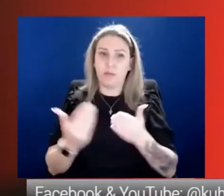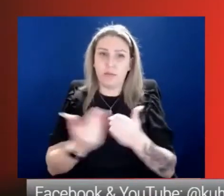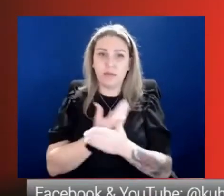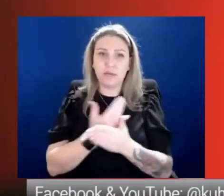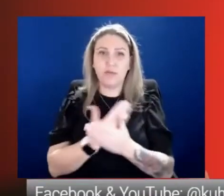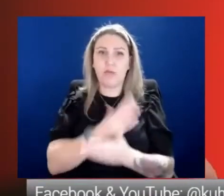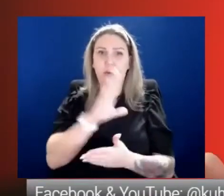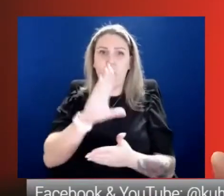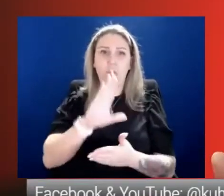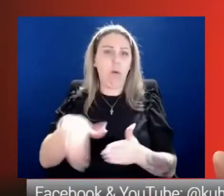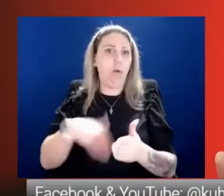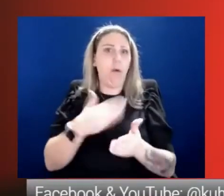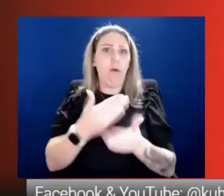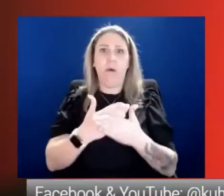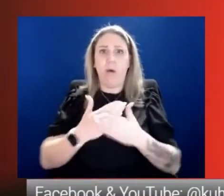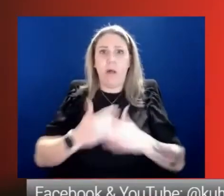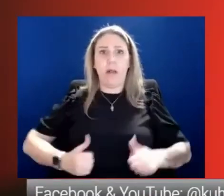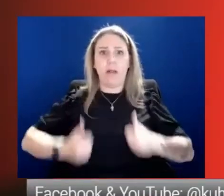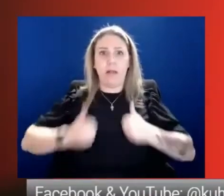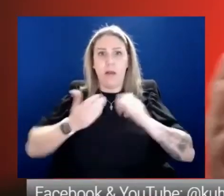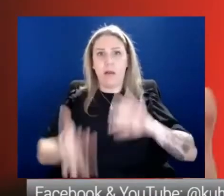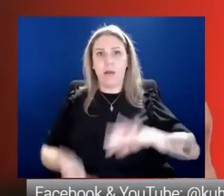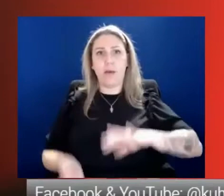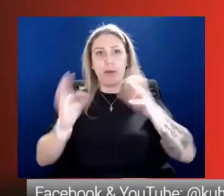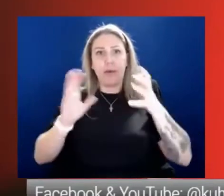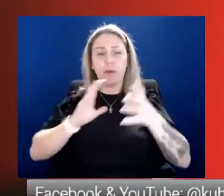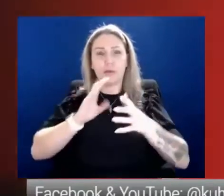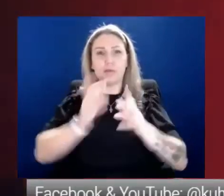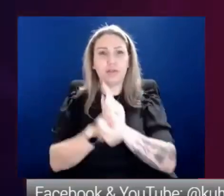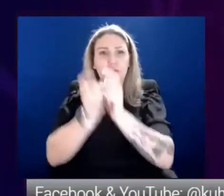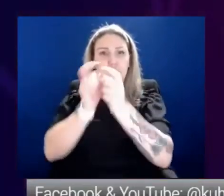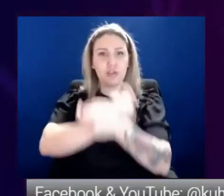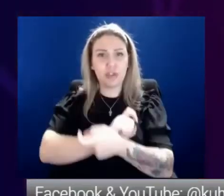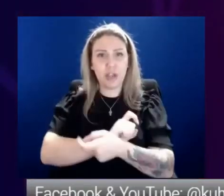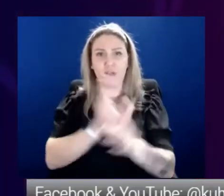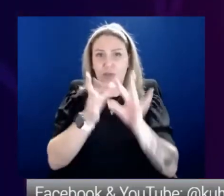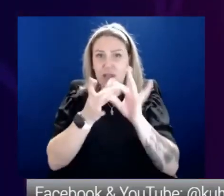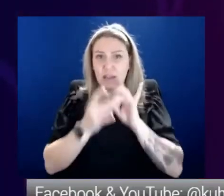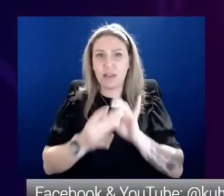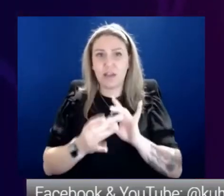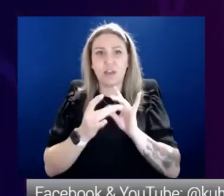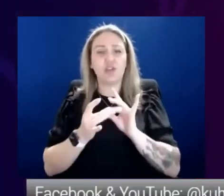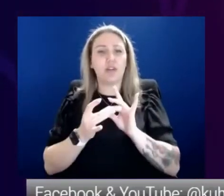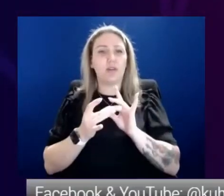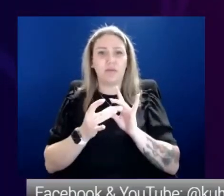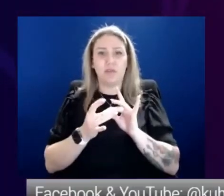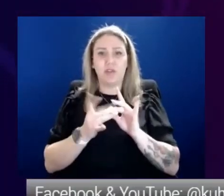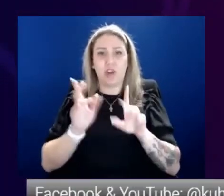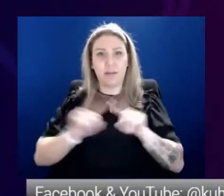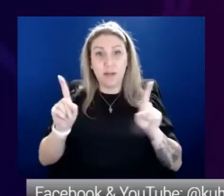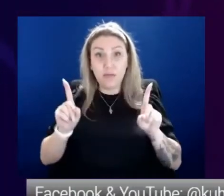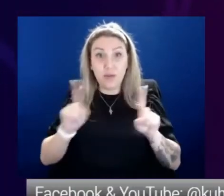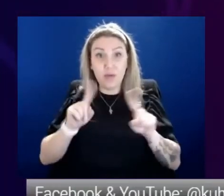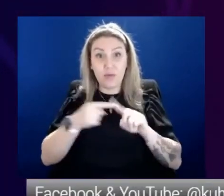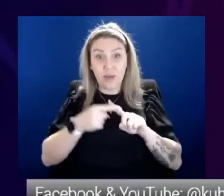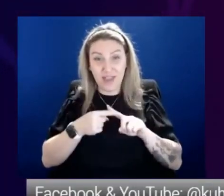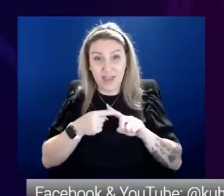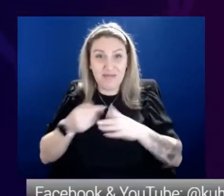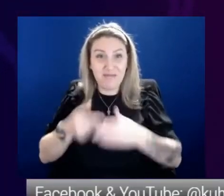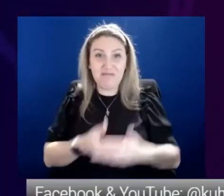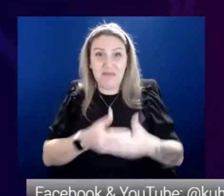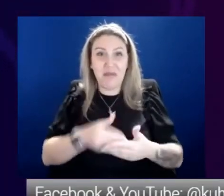are different. Your relationships with all the people you have relationships are different when this new little creature comes to your